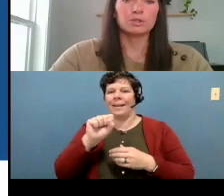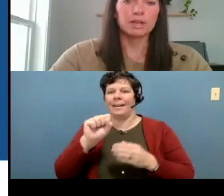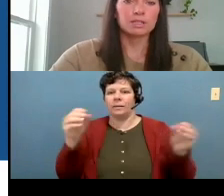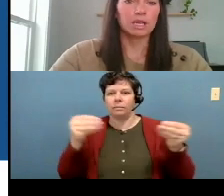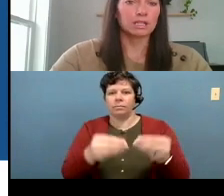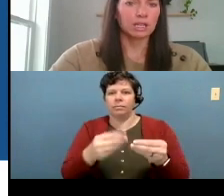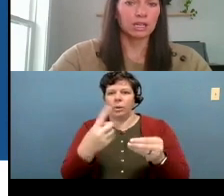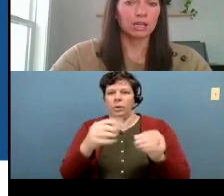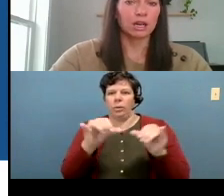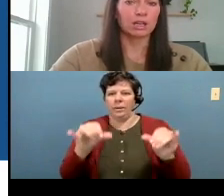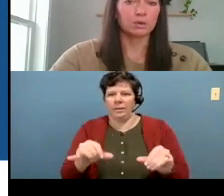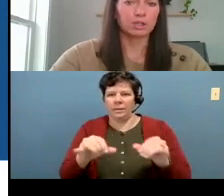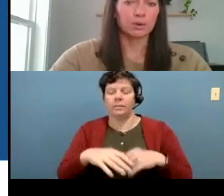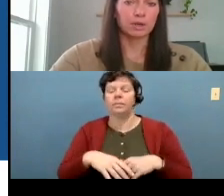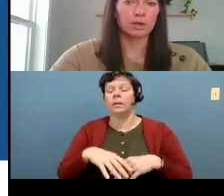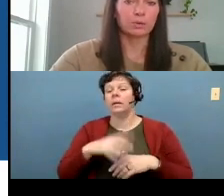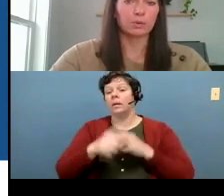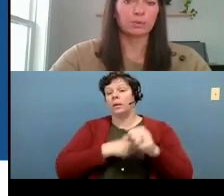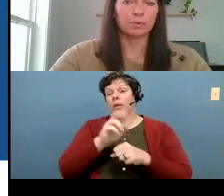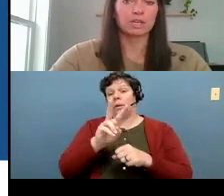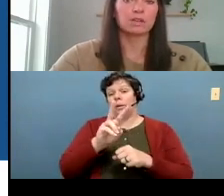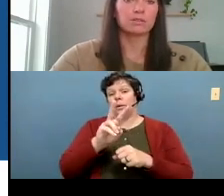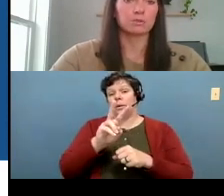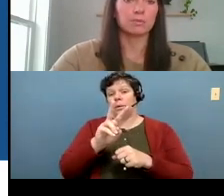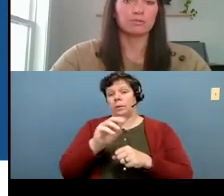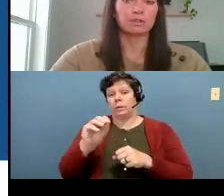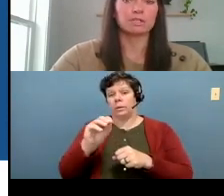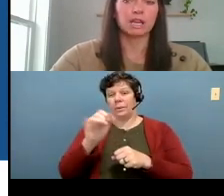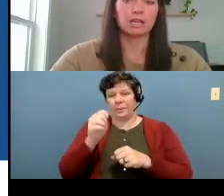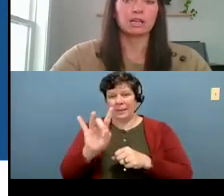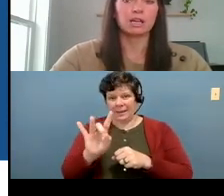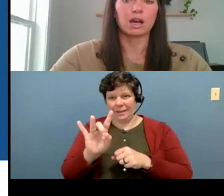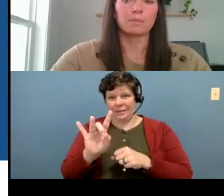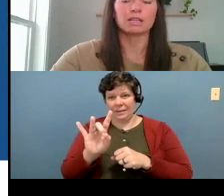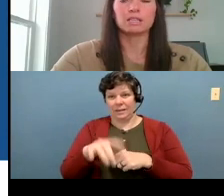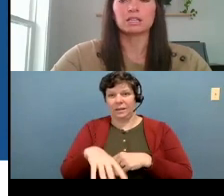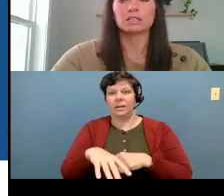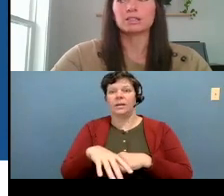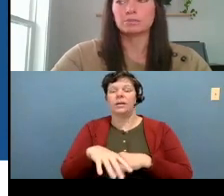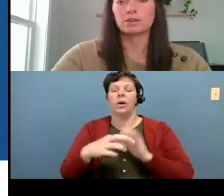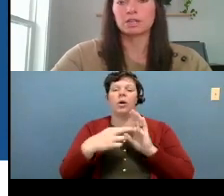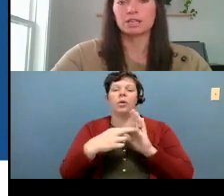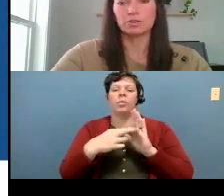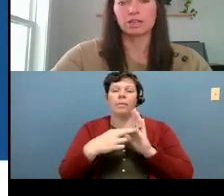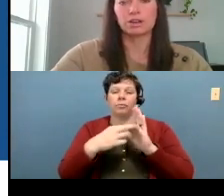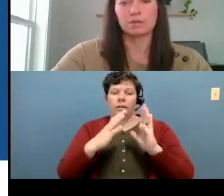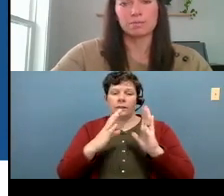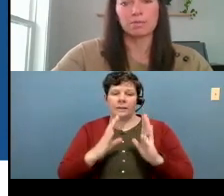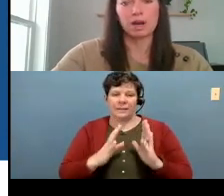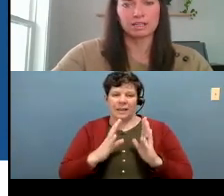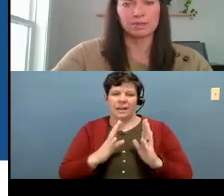So in 2018, North Dakota Representative Ruth Buffalo stated at a Senate subcommittee hearing